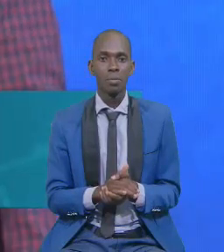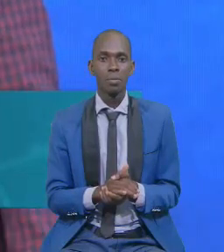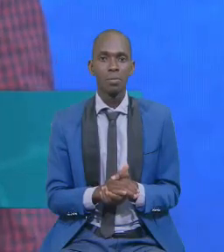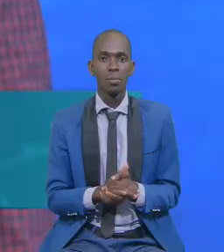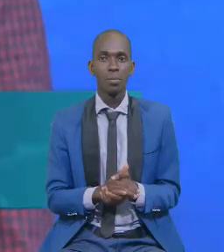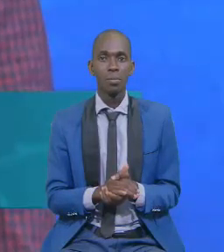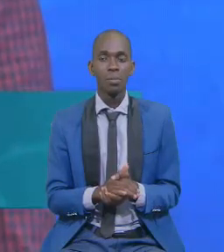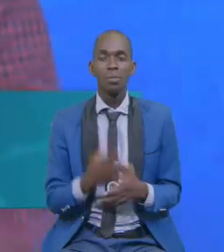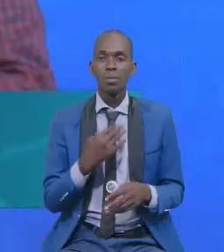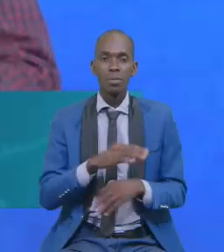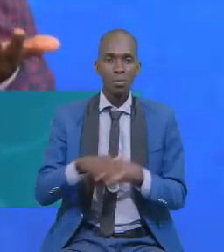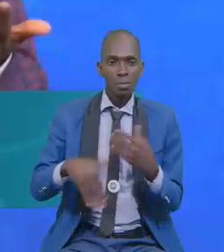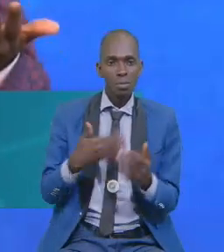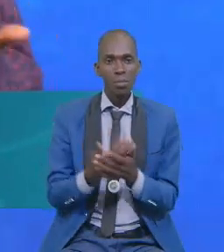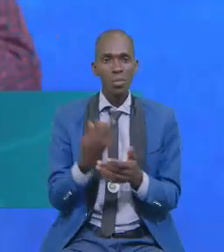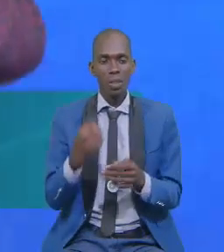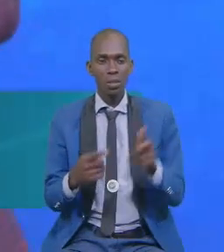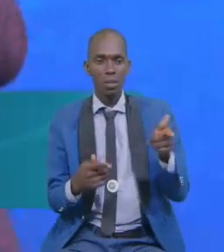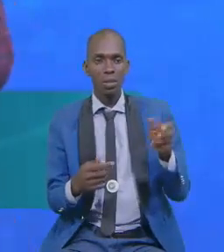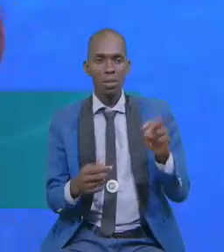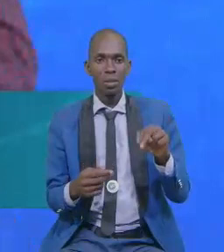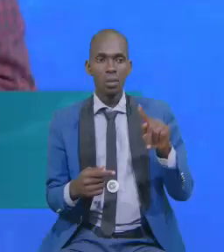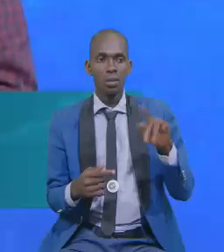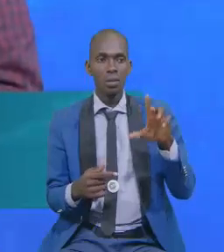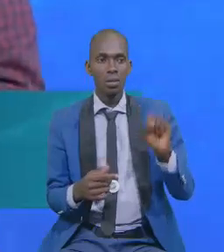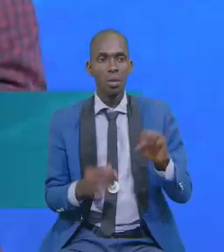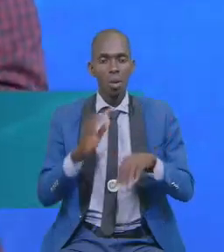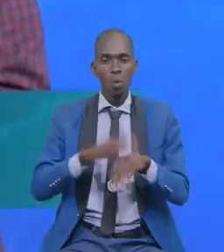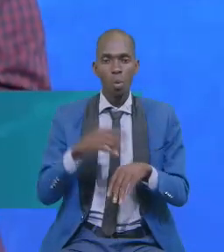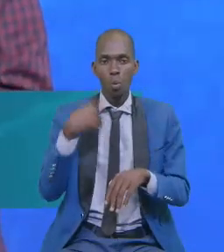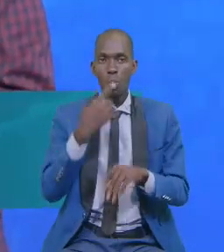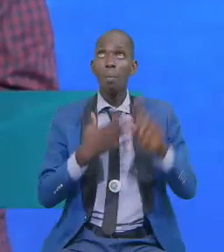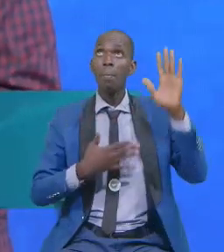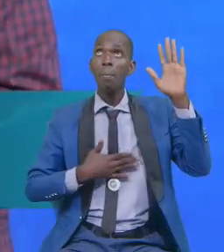And all the Gentiles upon whom my name is called,